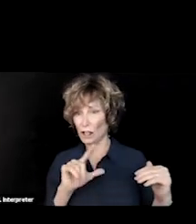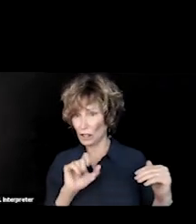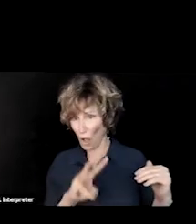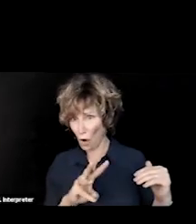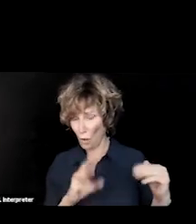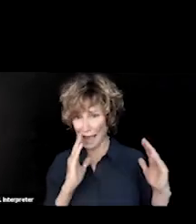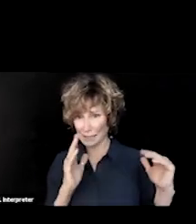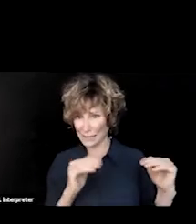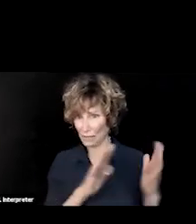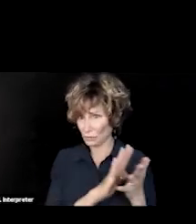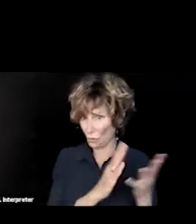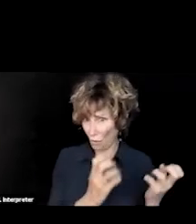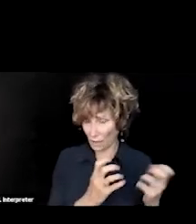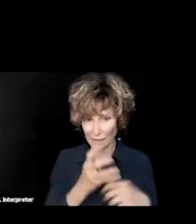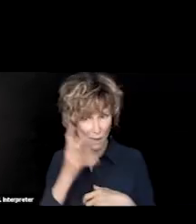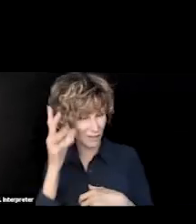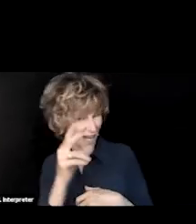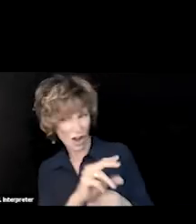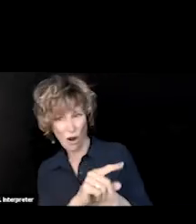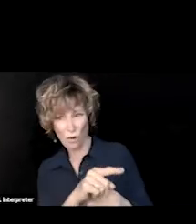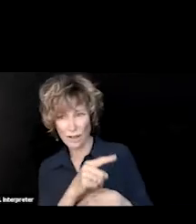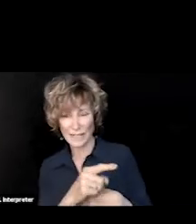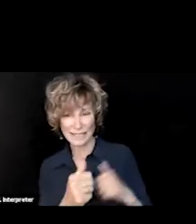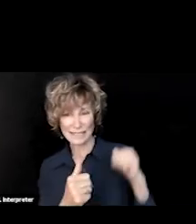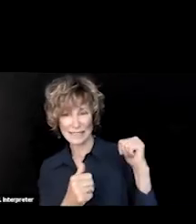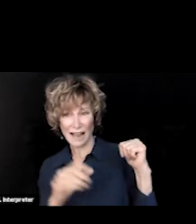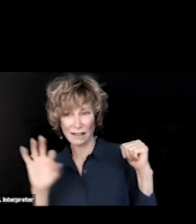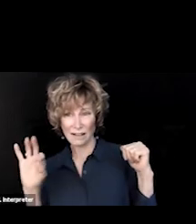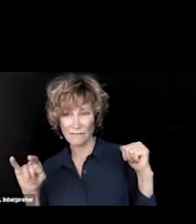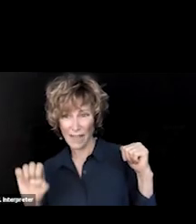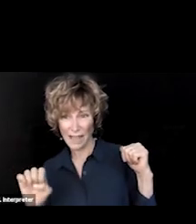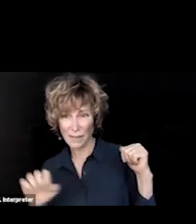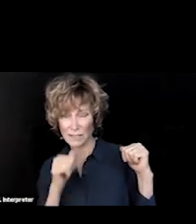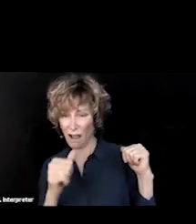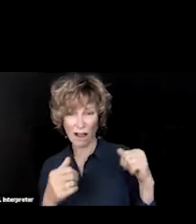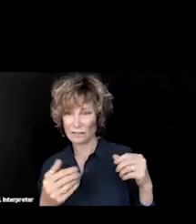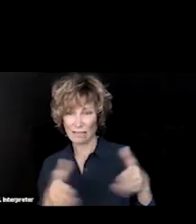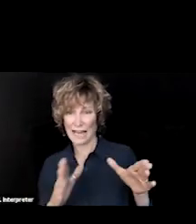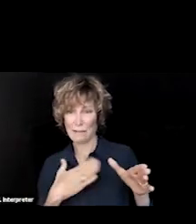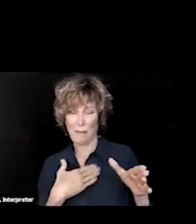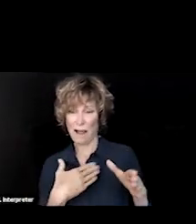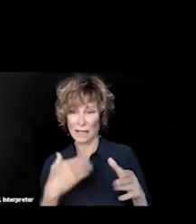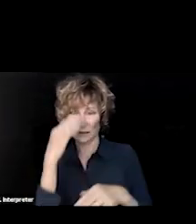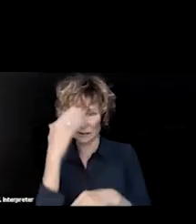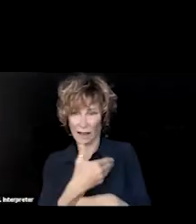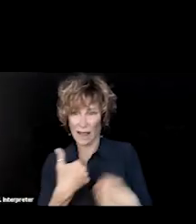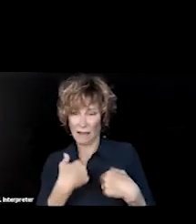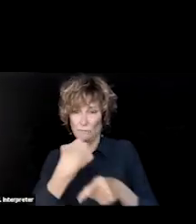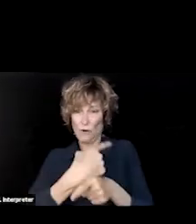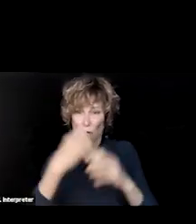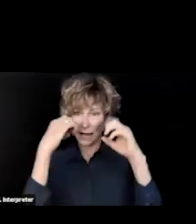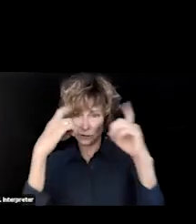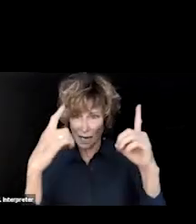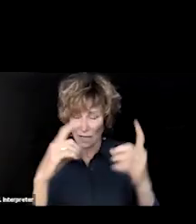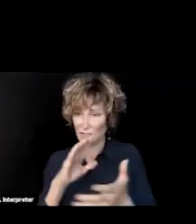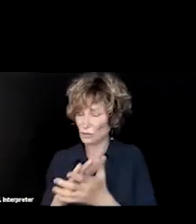before. The parents argued, this is a denial of FAPE. This is not giving my child appropriate education. And the